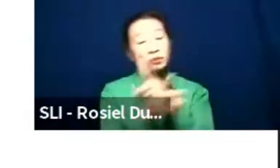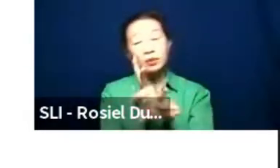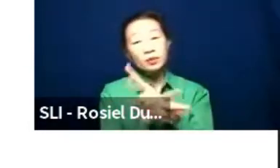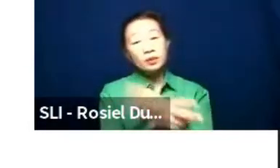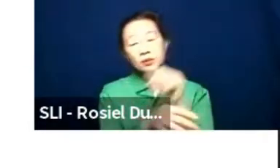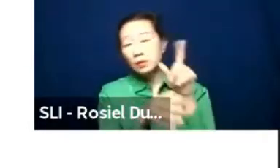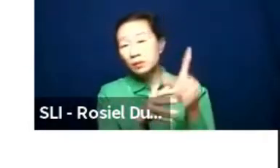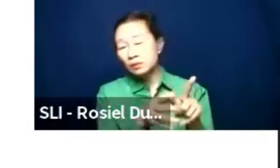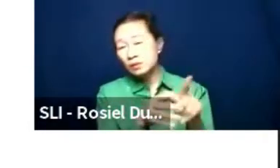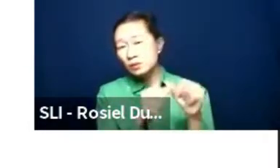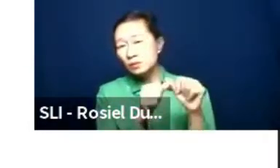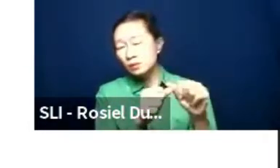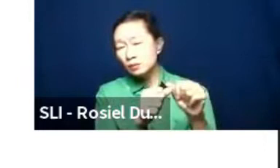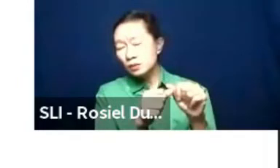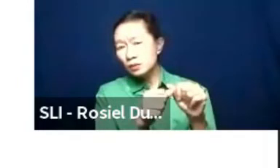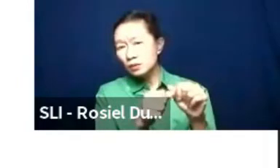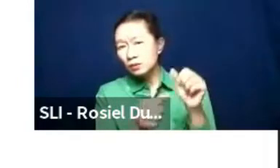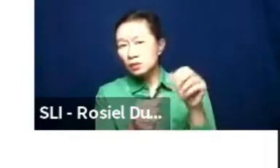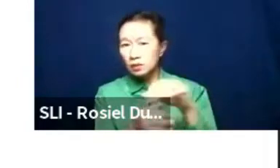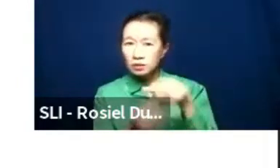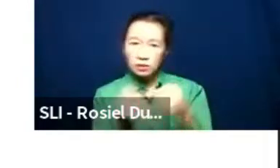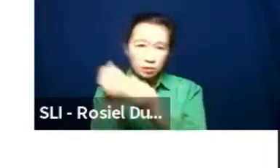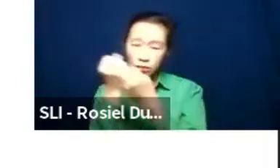can do it on their own. No? So these are just